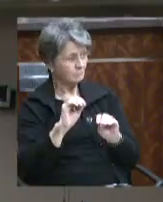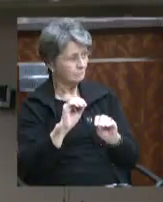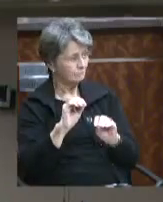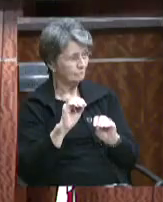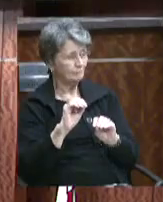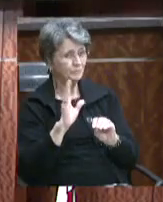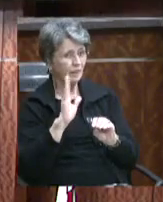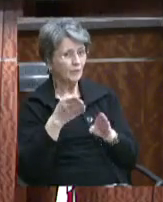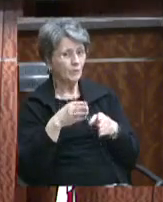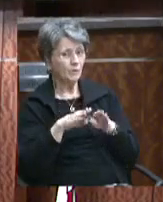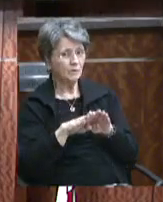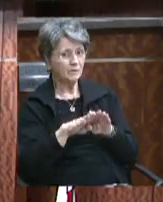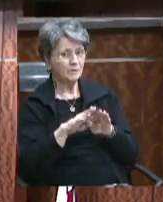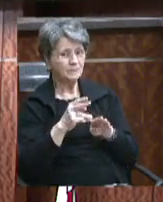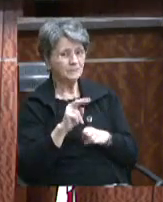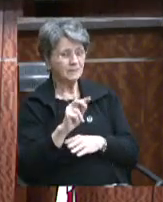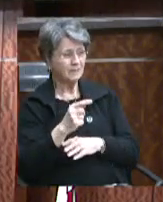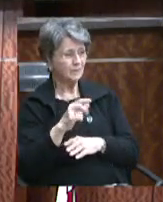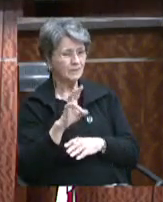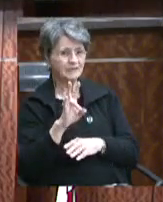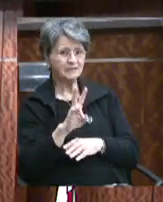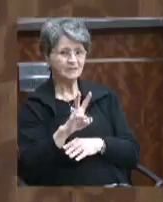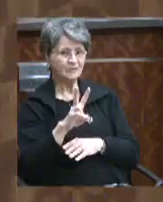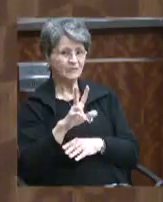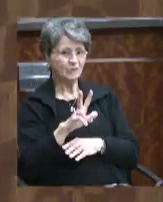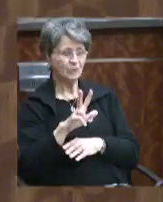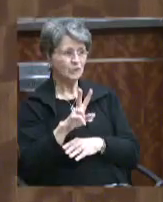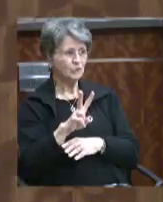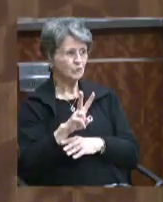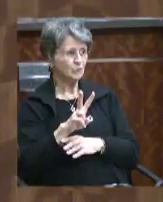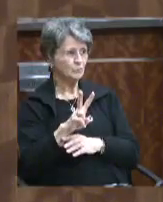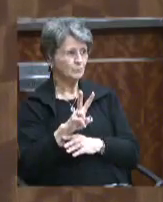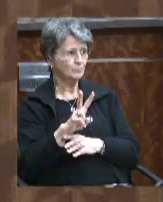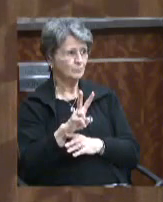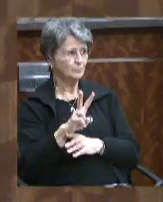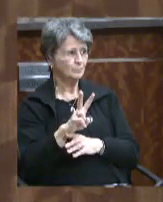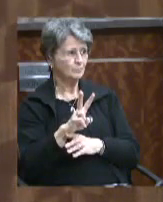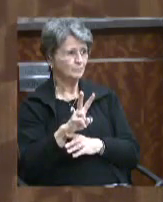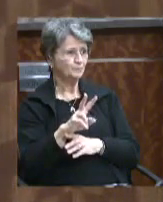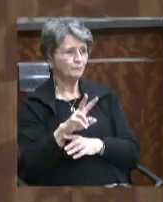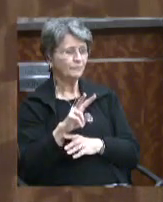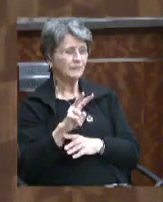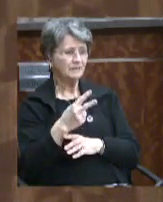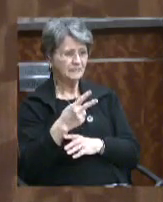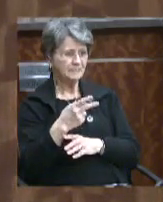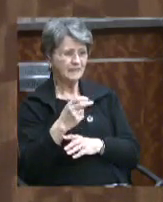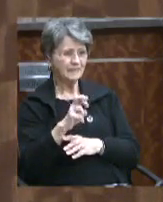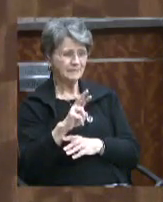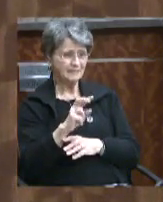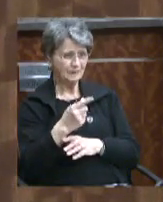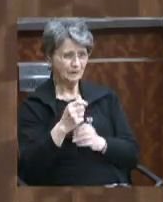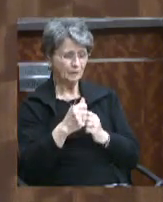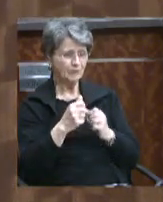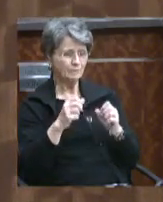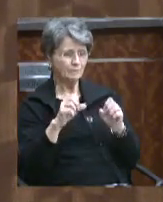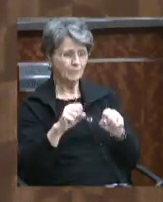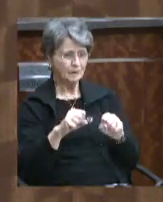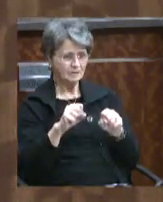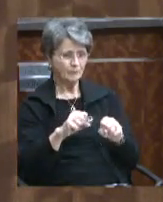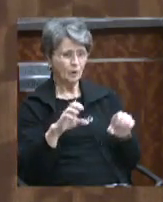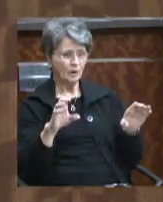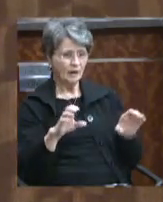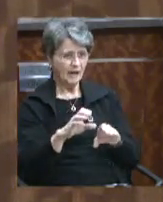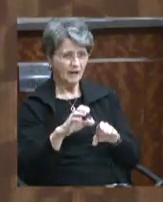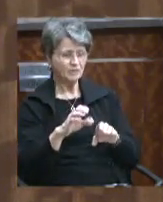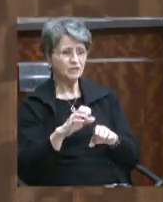Seeing no one, I will close the public hearing at 7:32. The second public hearing with possible action will be